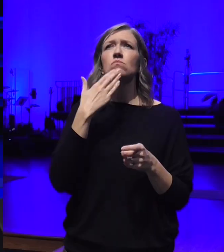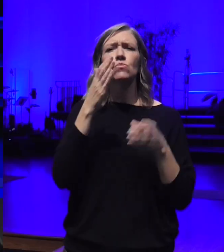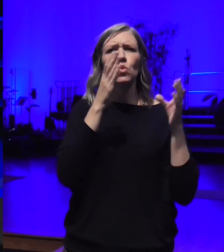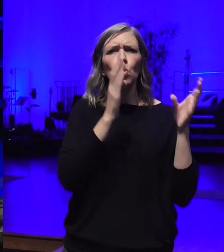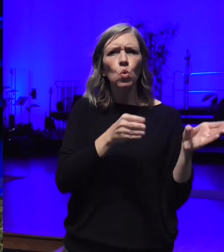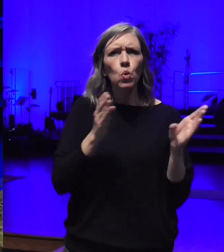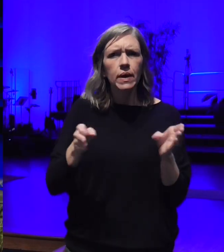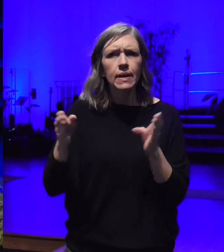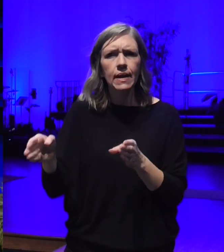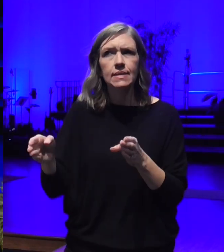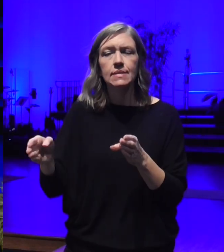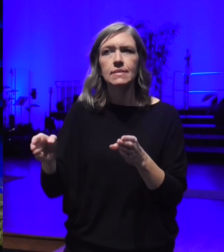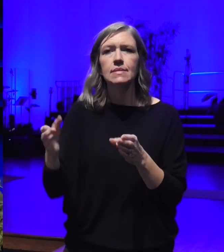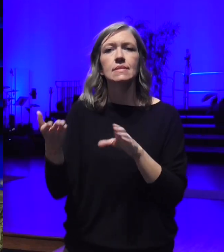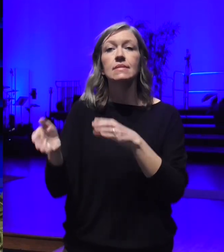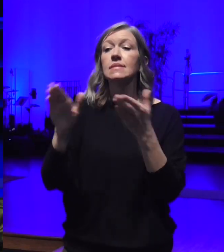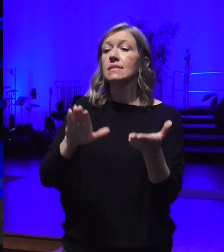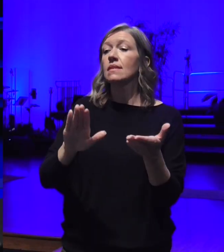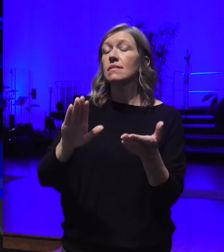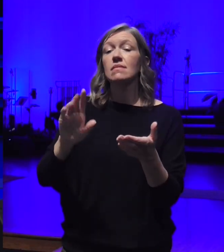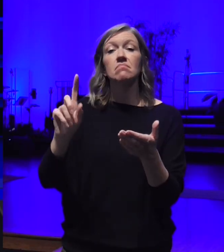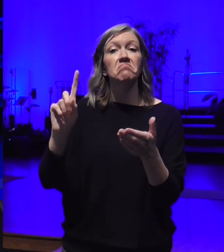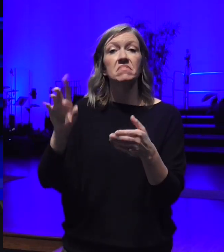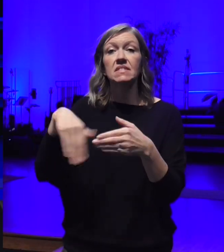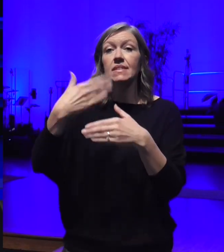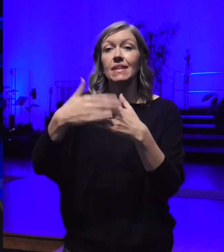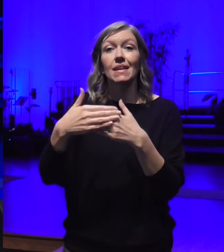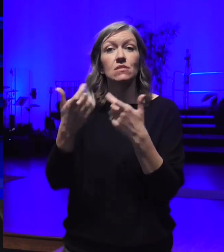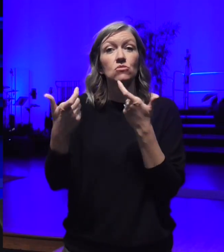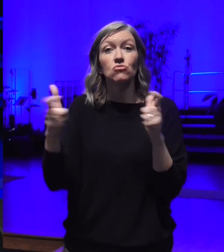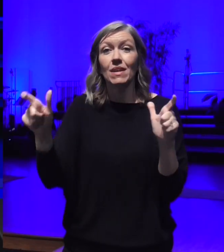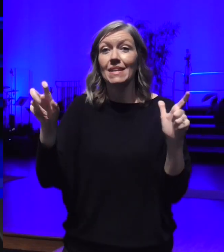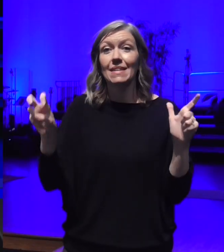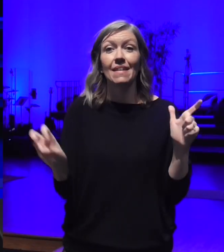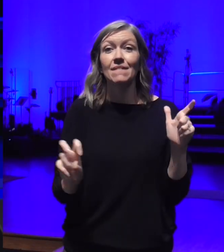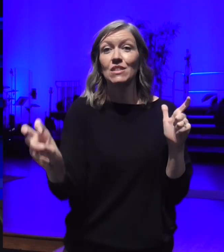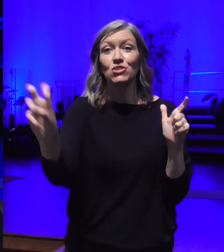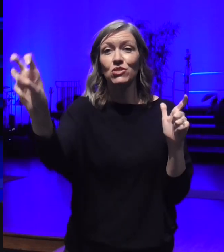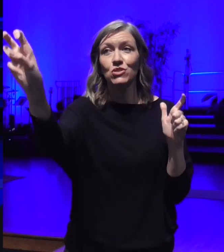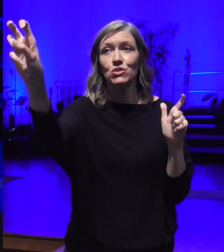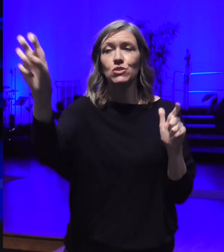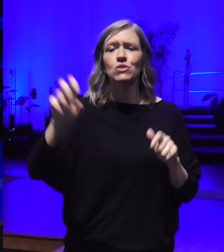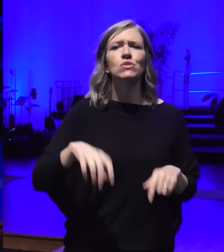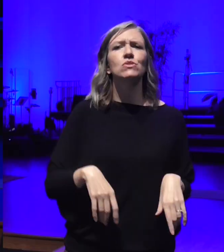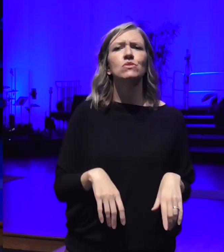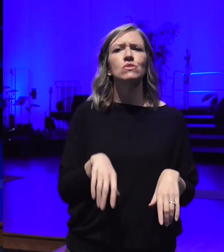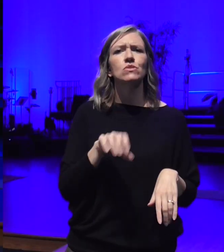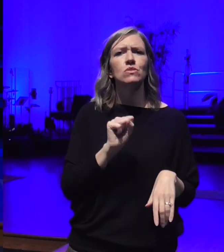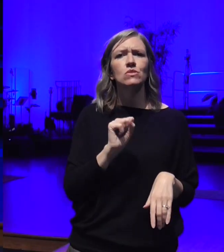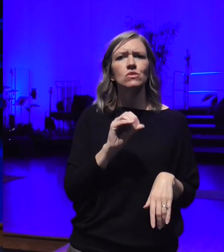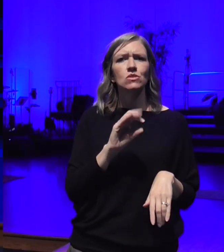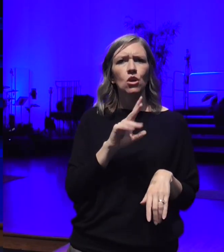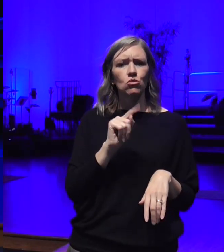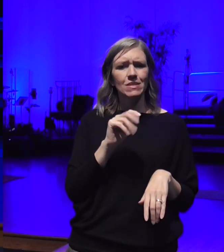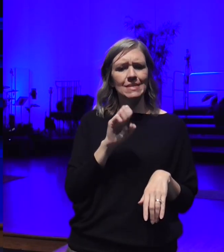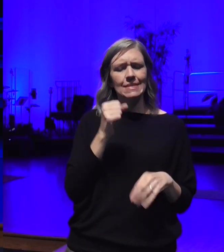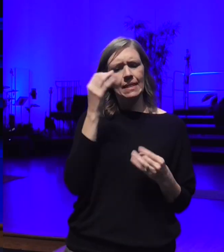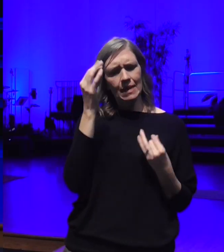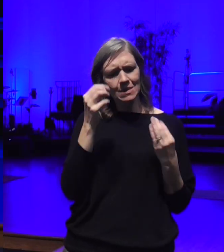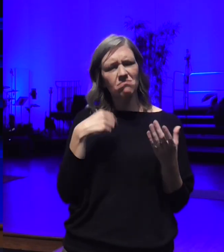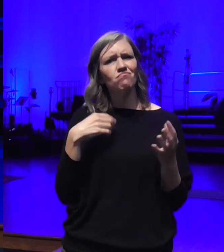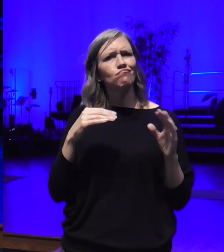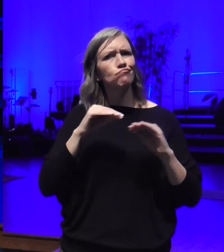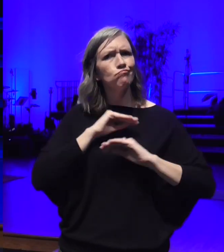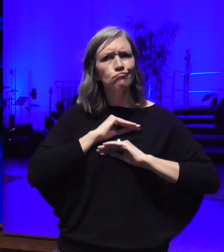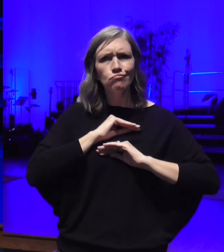death is but the next great adventure. Socrates thinks to himself, I've lived a great life.